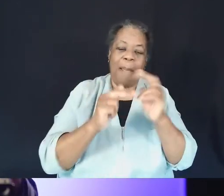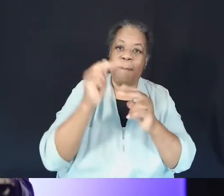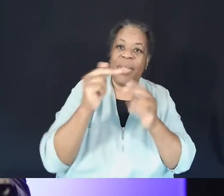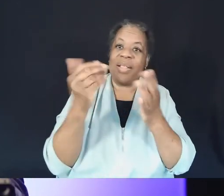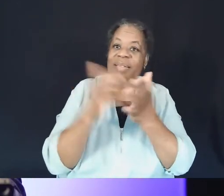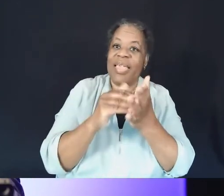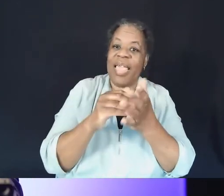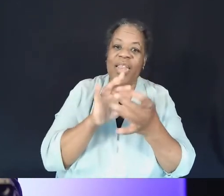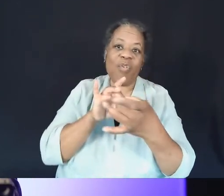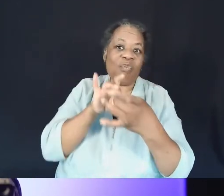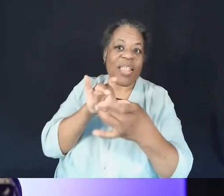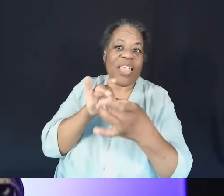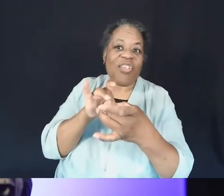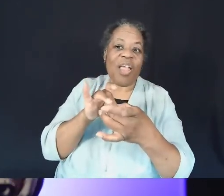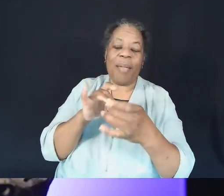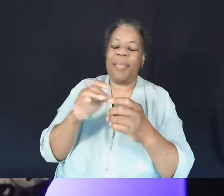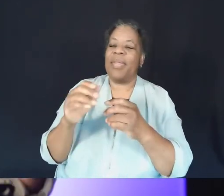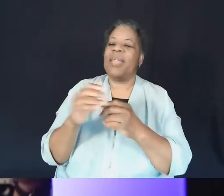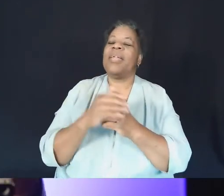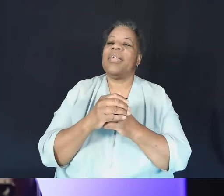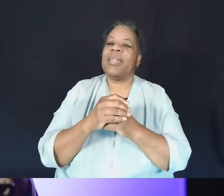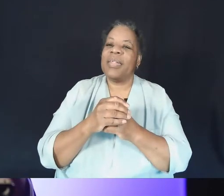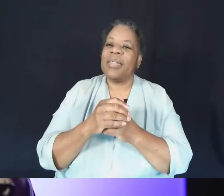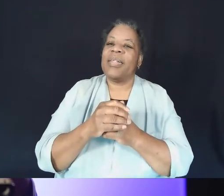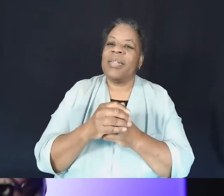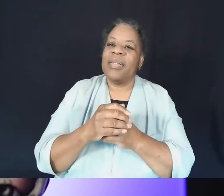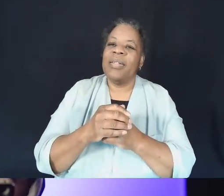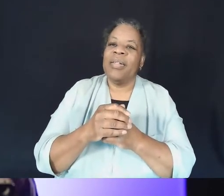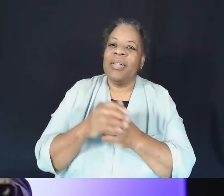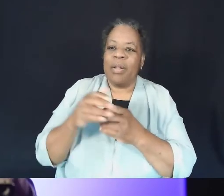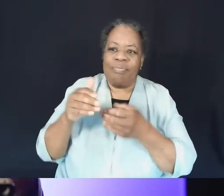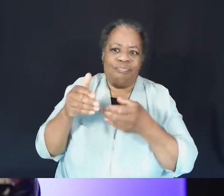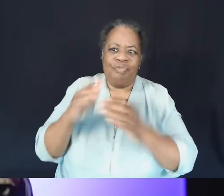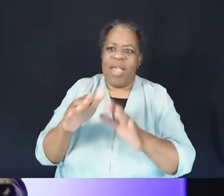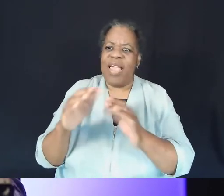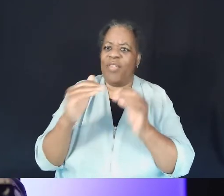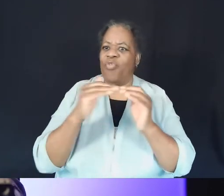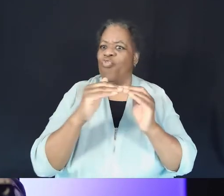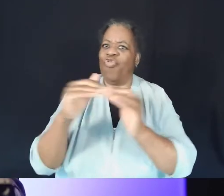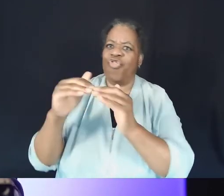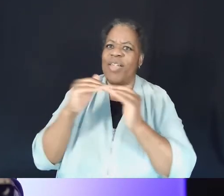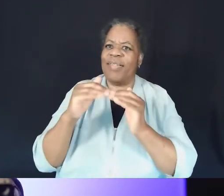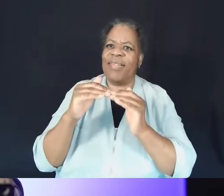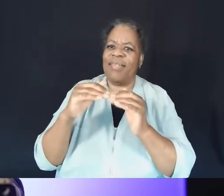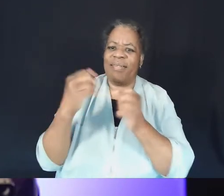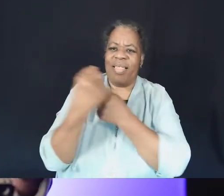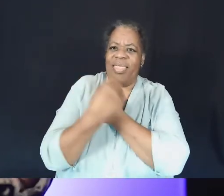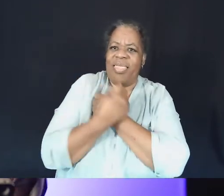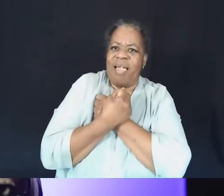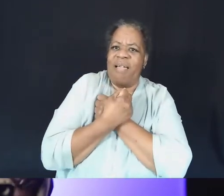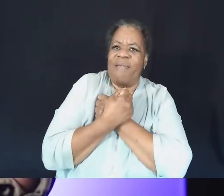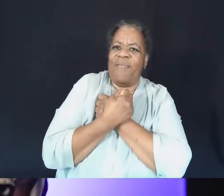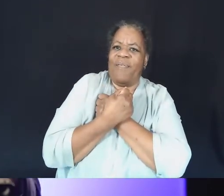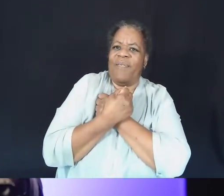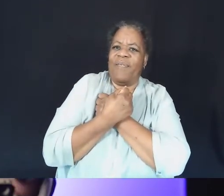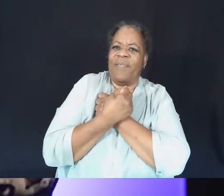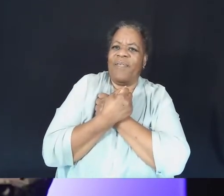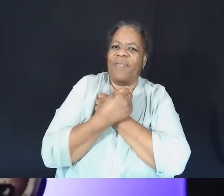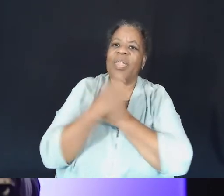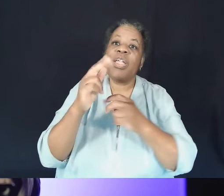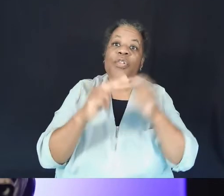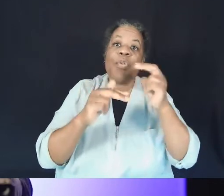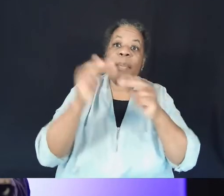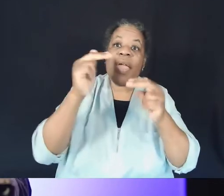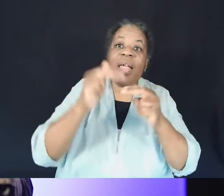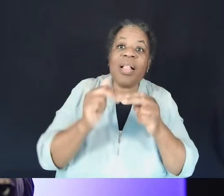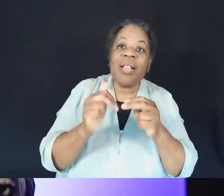to reconciliation, pathways to justice and redemption and love. Maybe to build and execute the